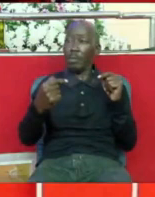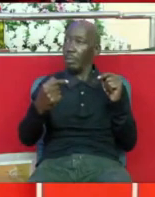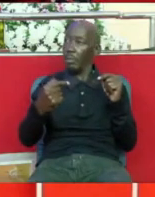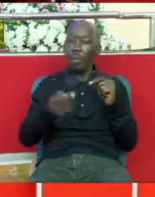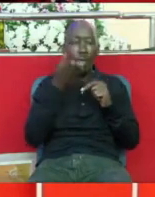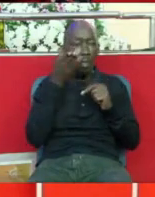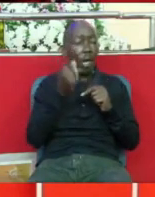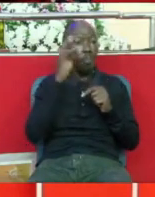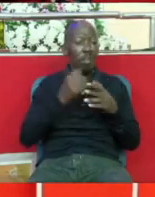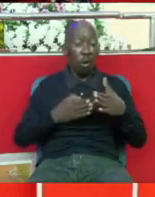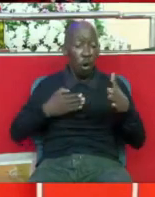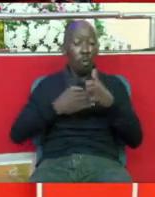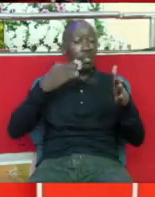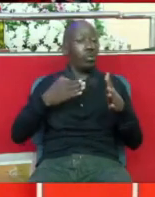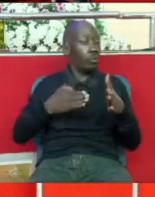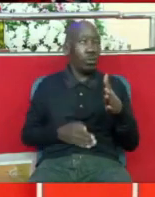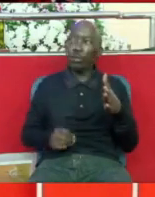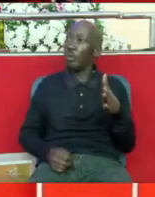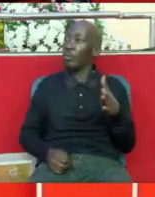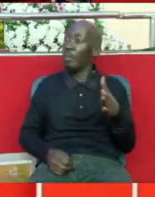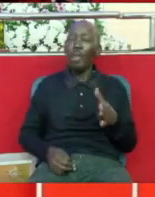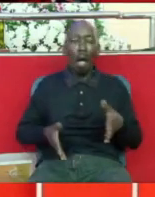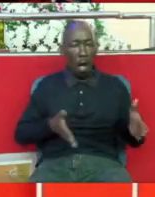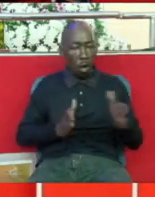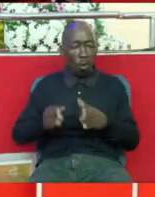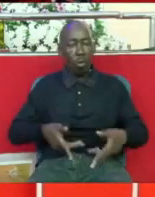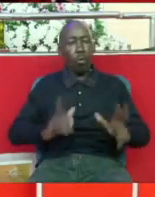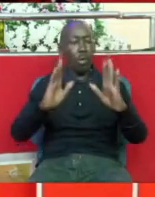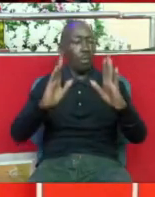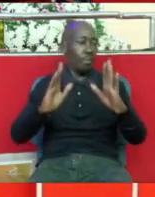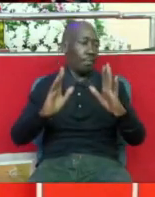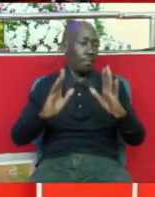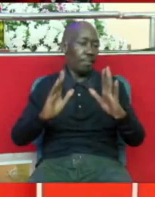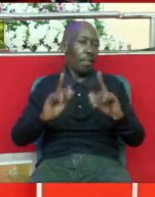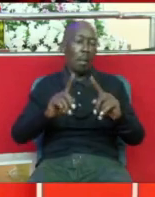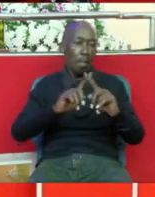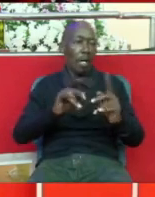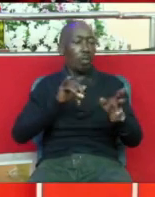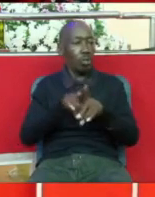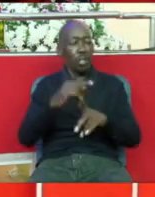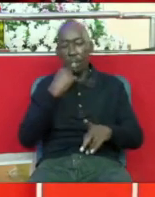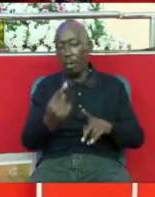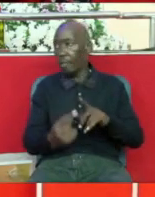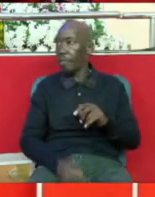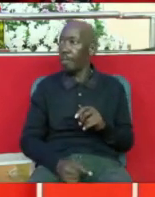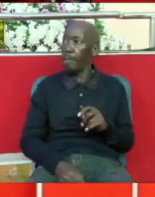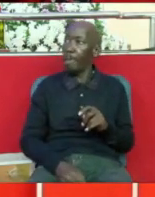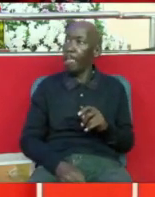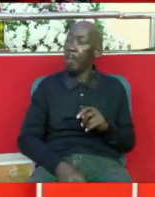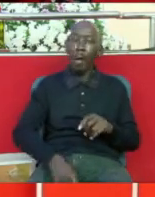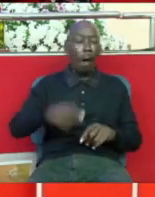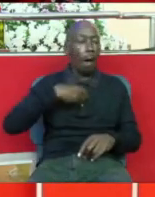will be obstacles. Patakuwa na vipingamizi. Along the way. Pale kwenye njia. But he also says, lakini pia akawaambia,